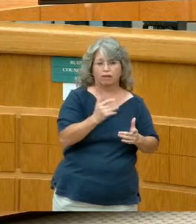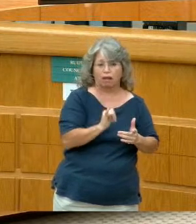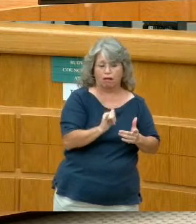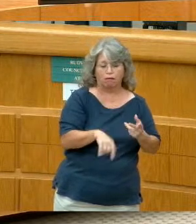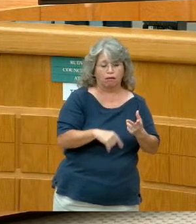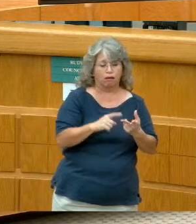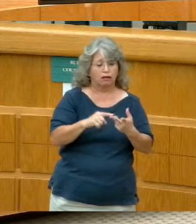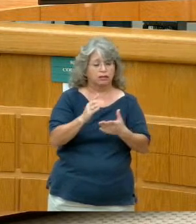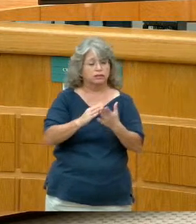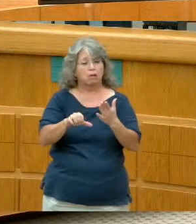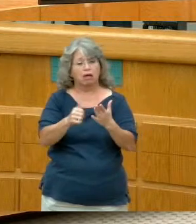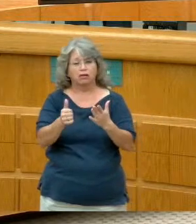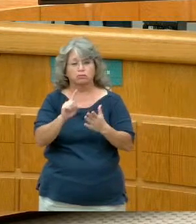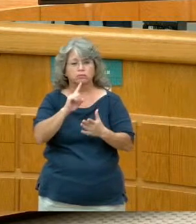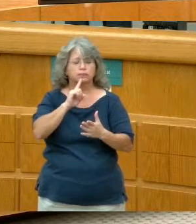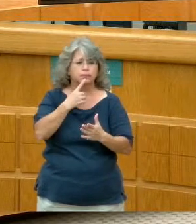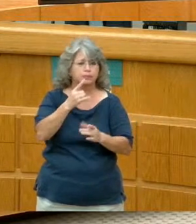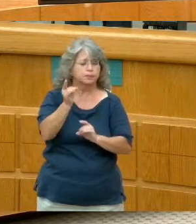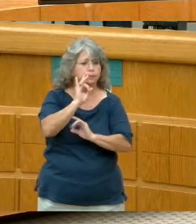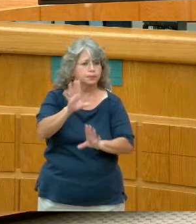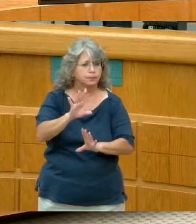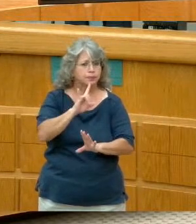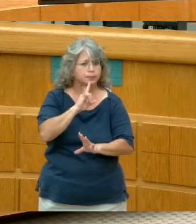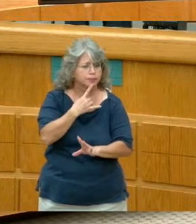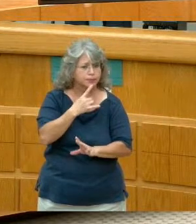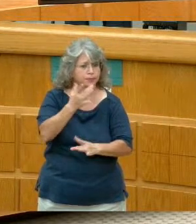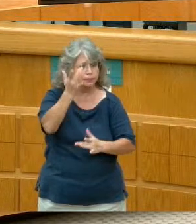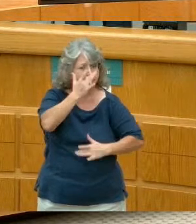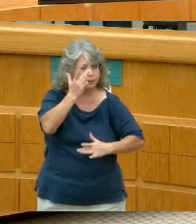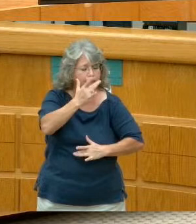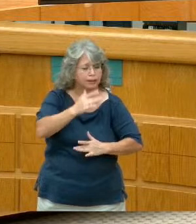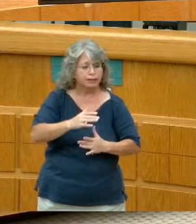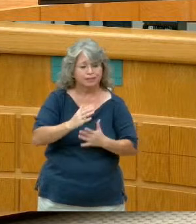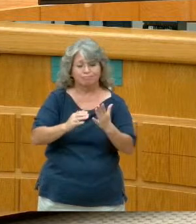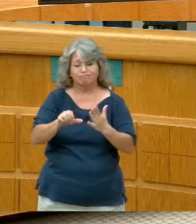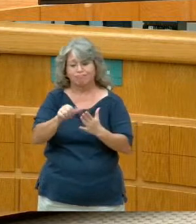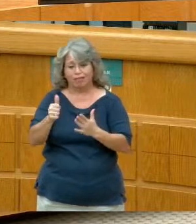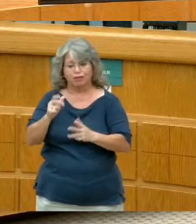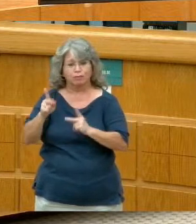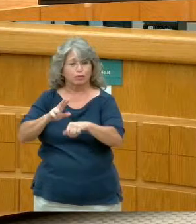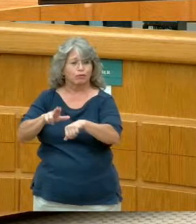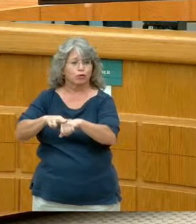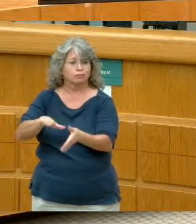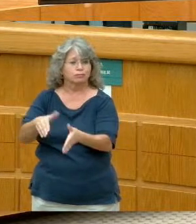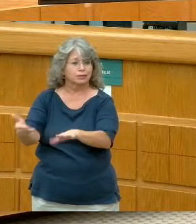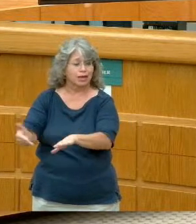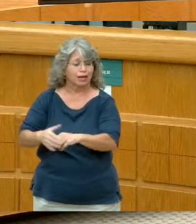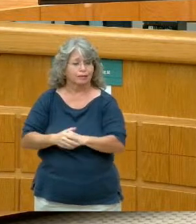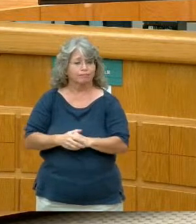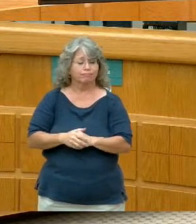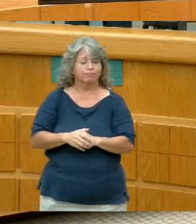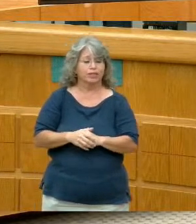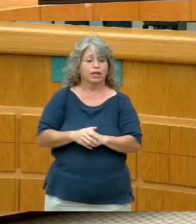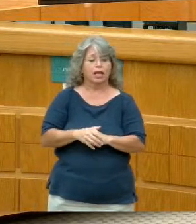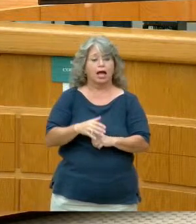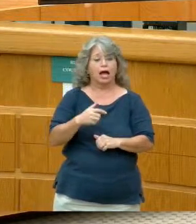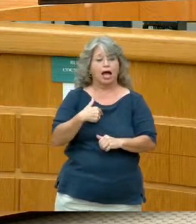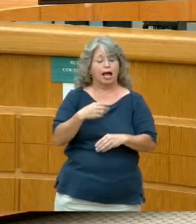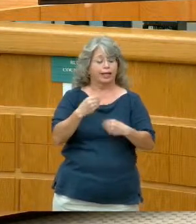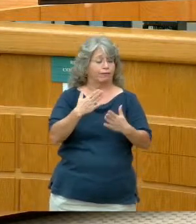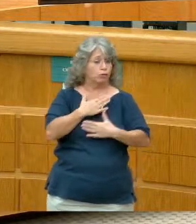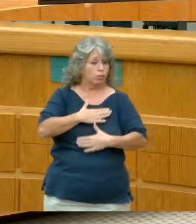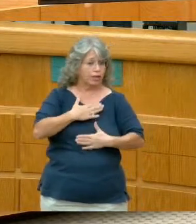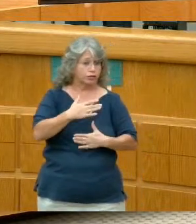severe illness. For some, it's deadly. And in fact, although it gives me pleasure to tell you we're